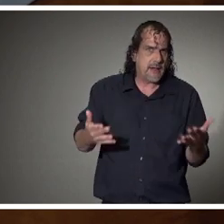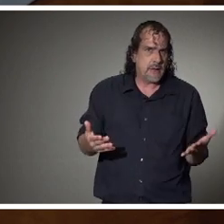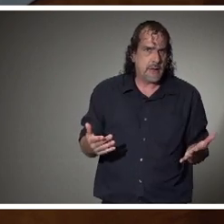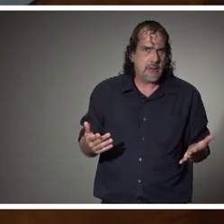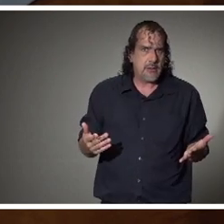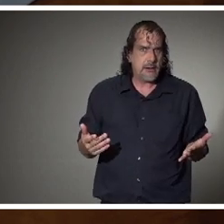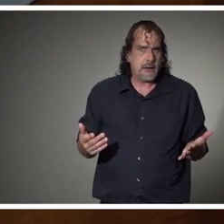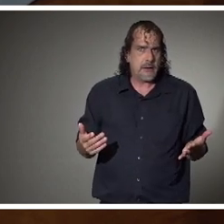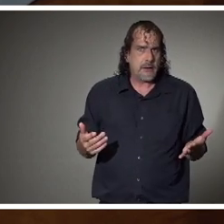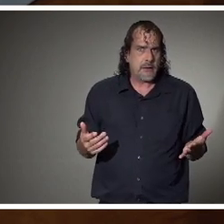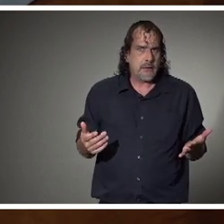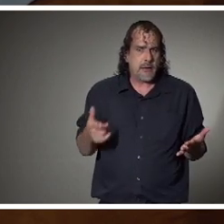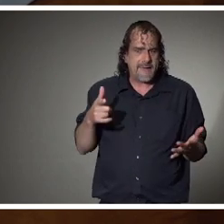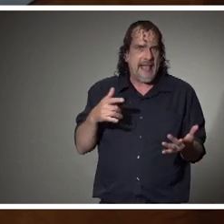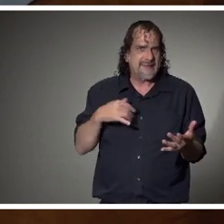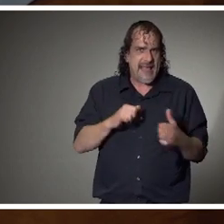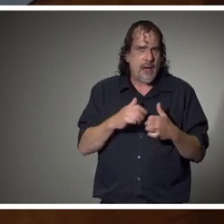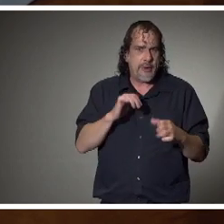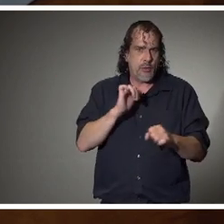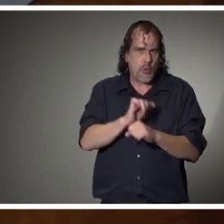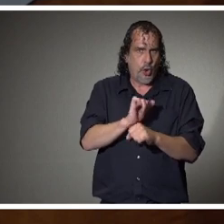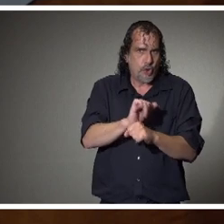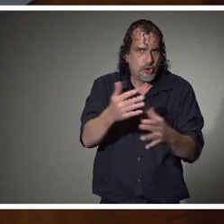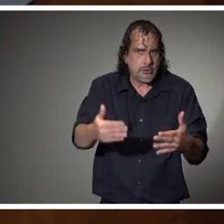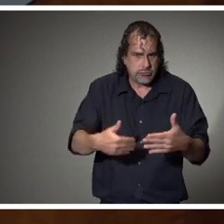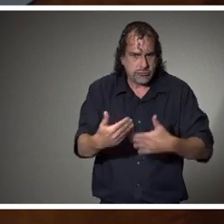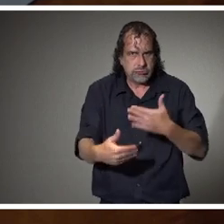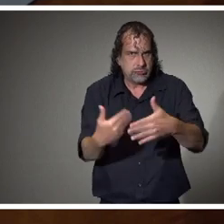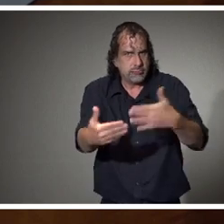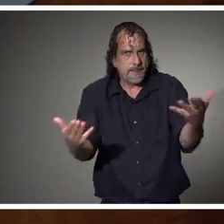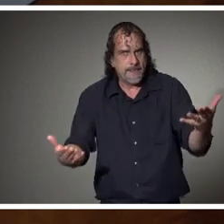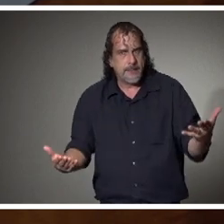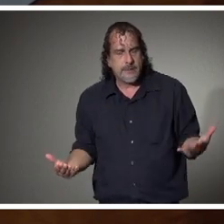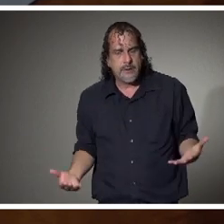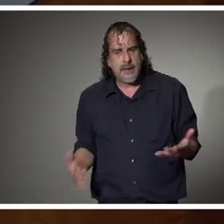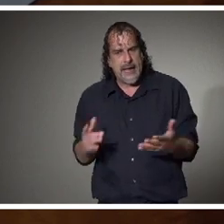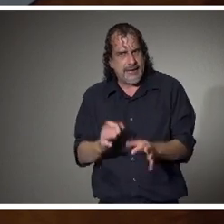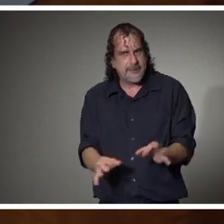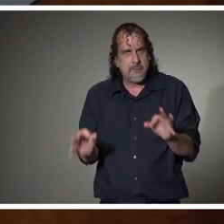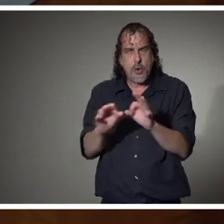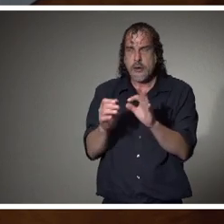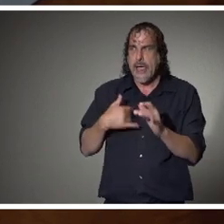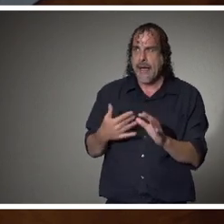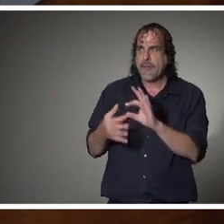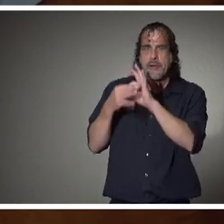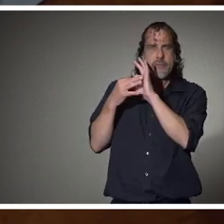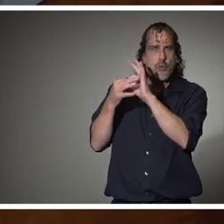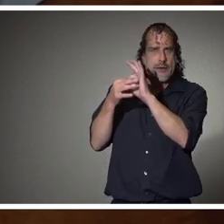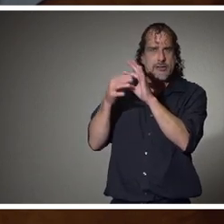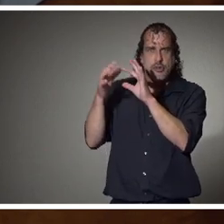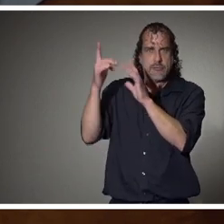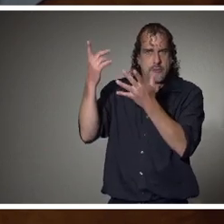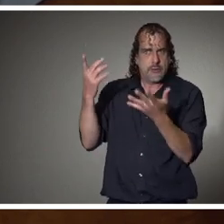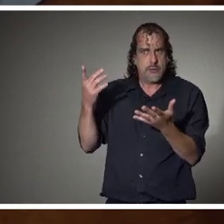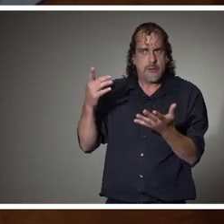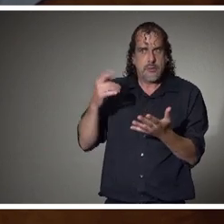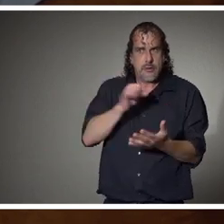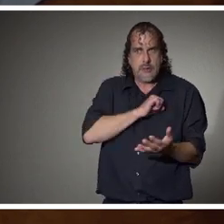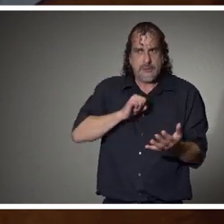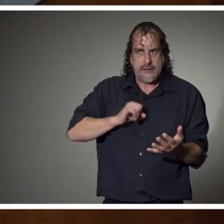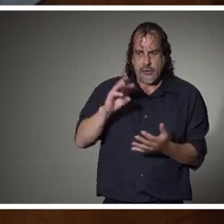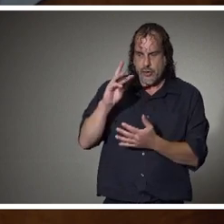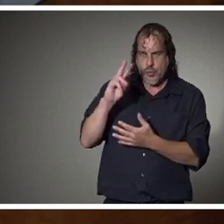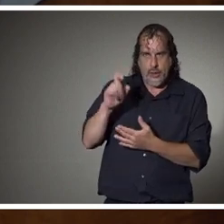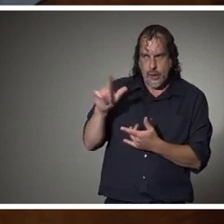which these things work. And it's critically important to have that relationship. I know Senator Wicker and Senator Cindy